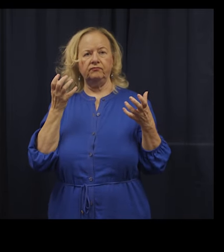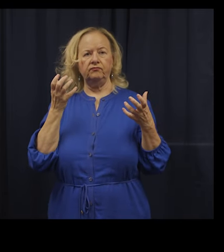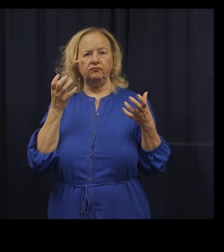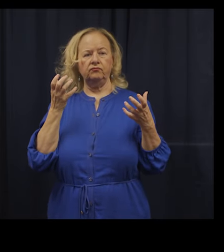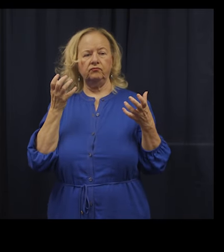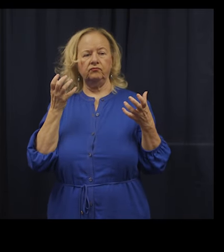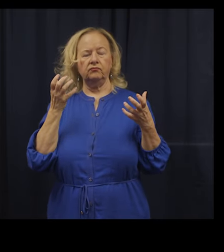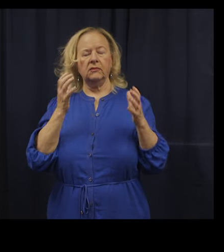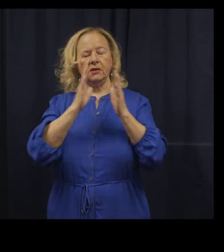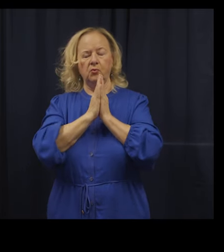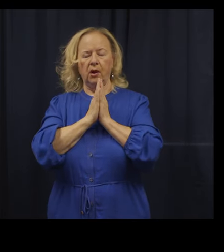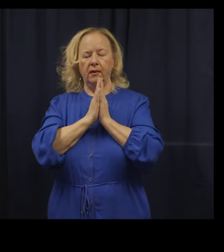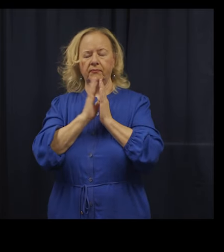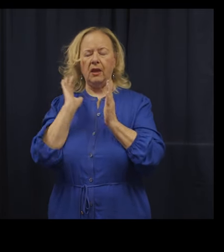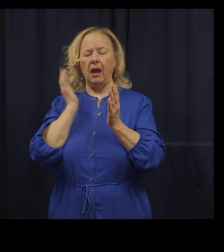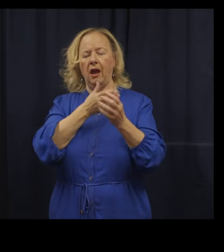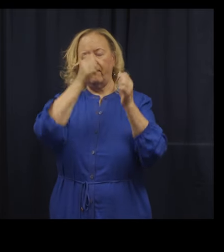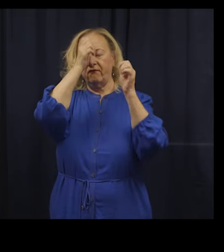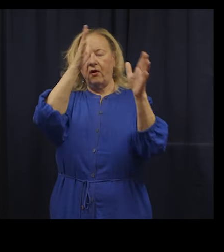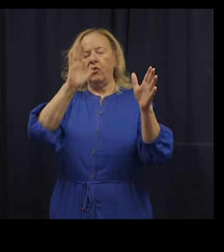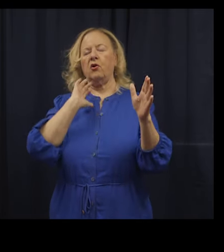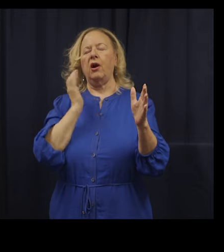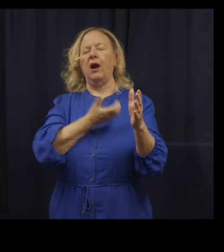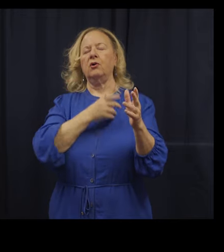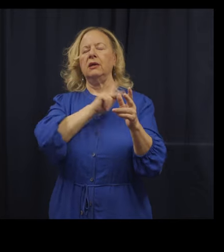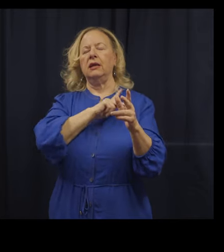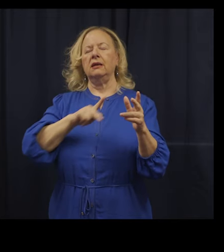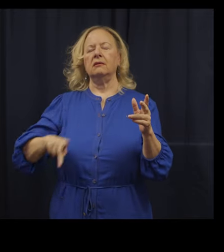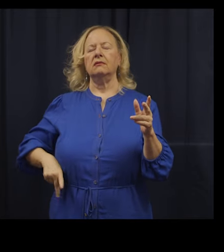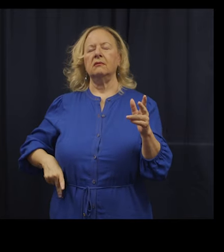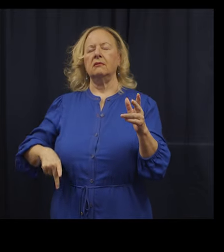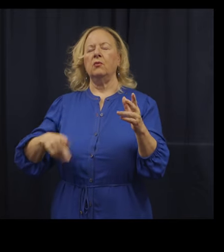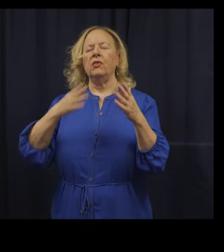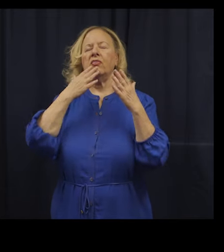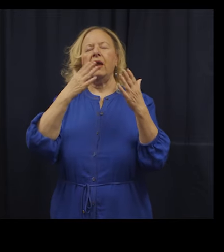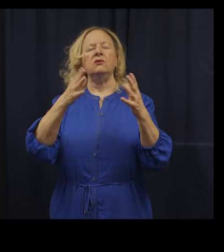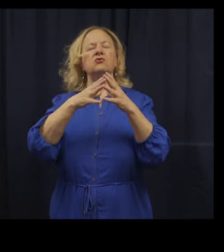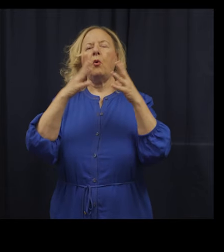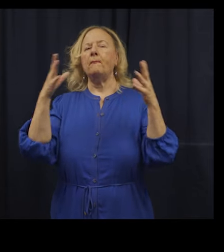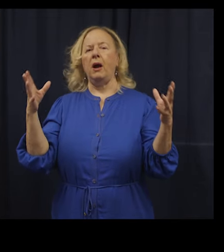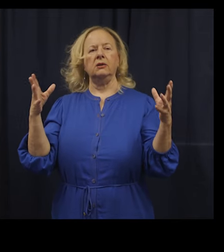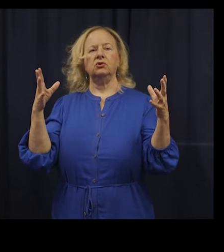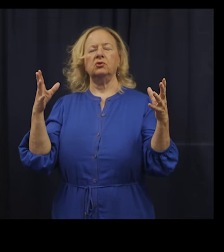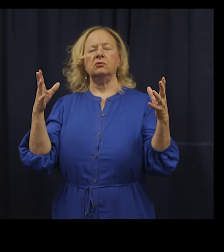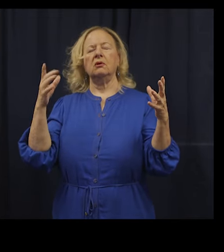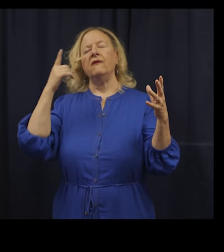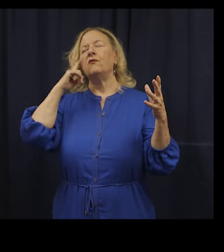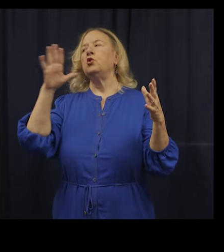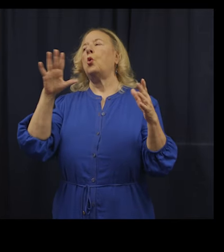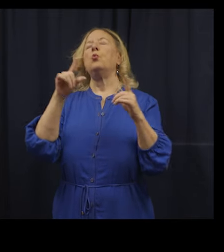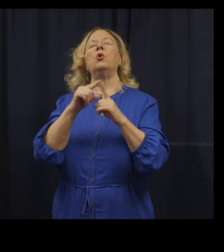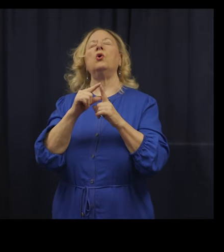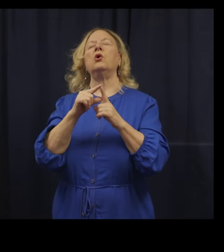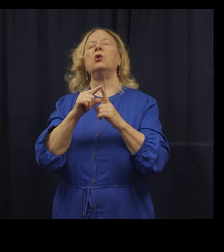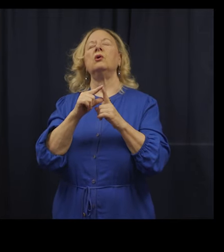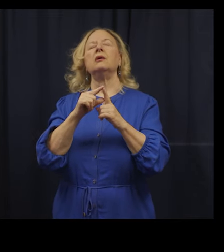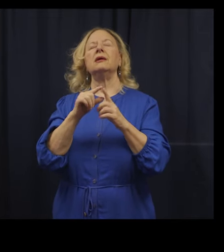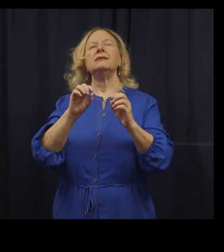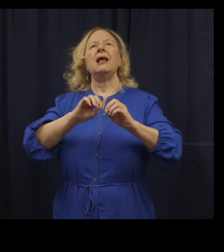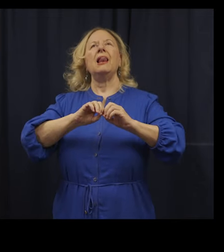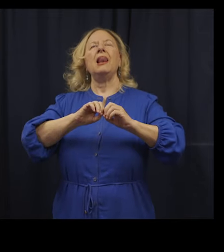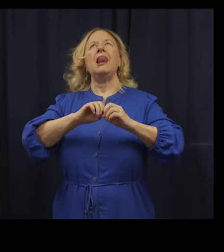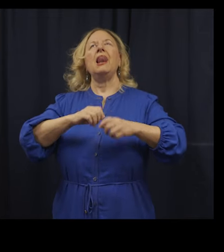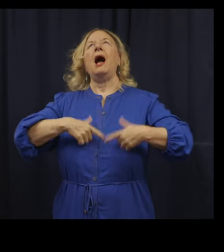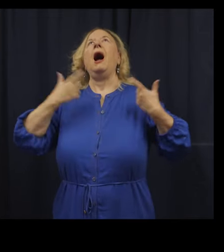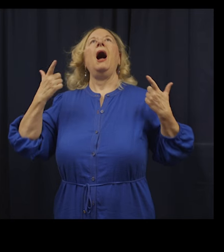So let's pray. Avinu Mokenu, our Father, our King, we just thank you so much for your word. Your word is